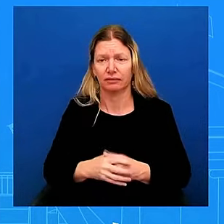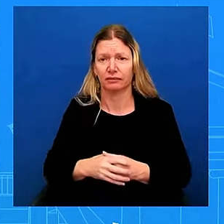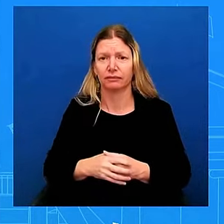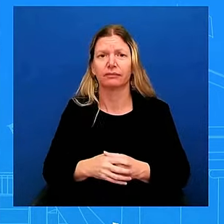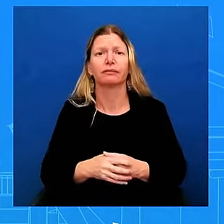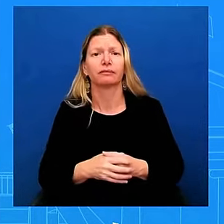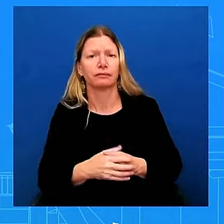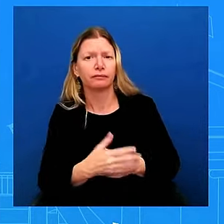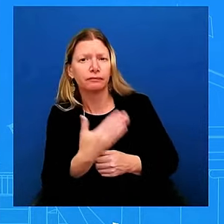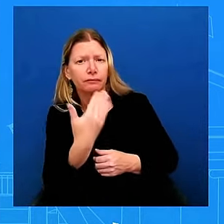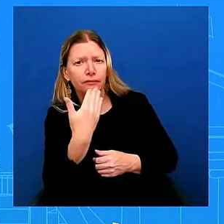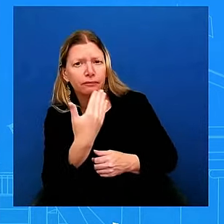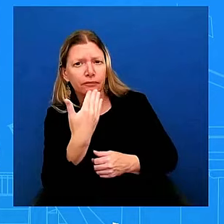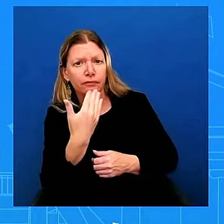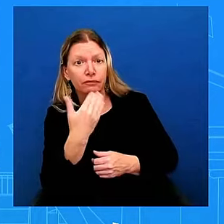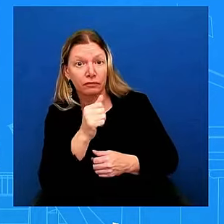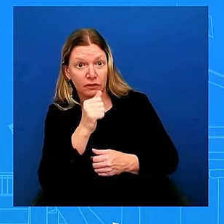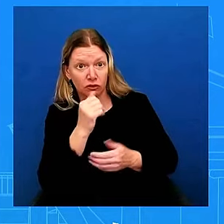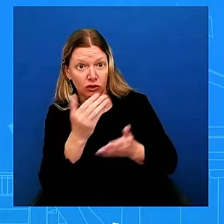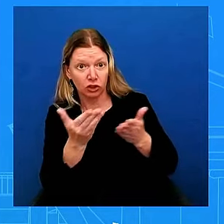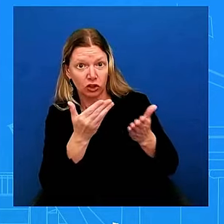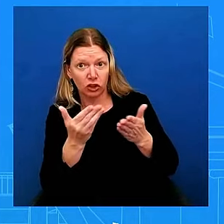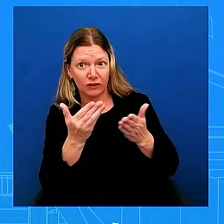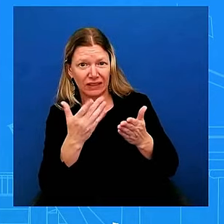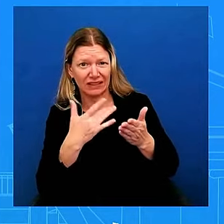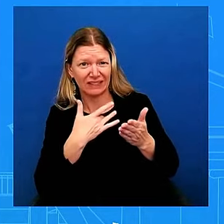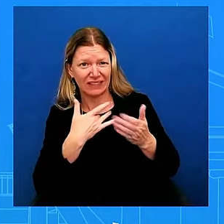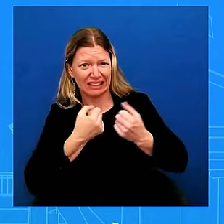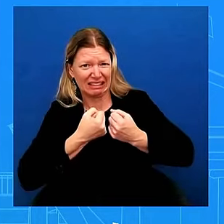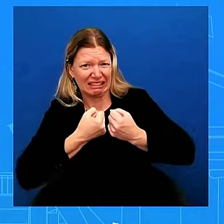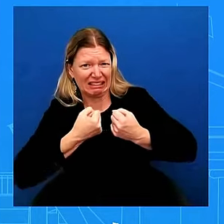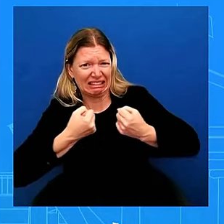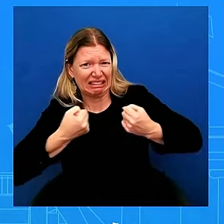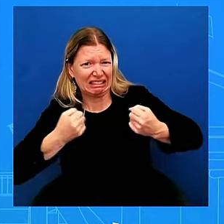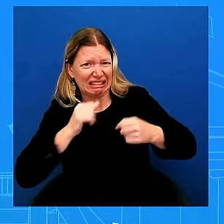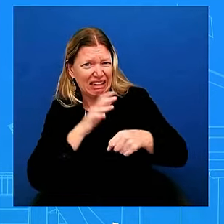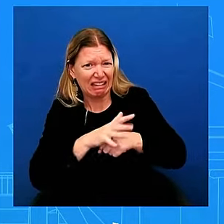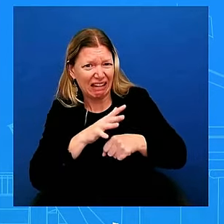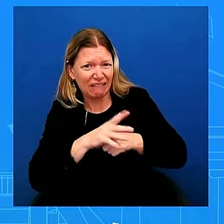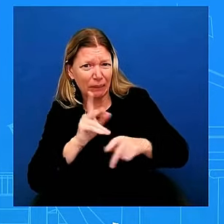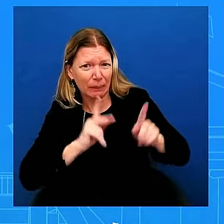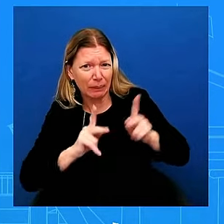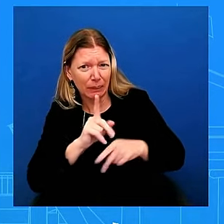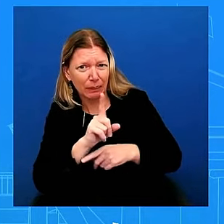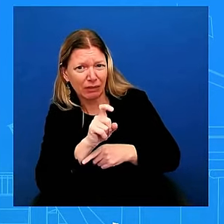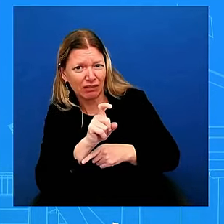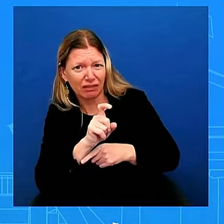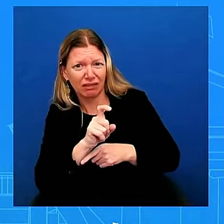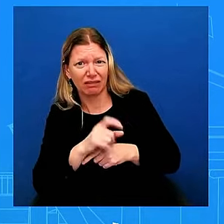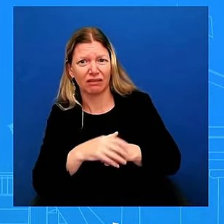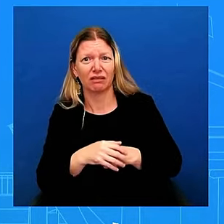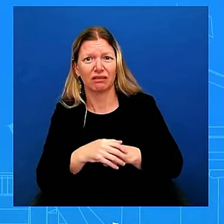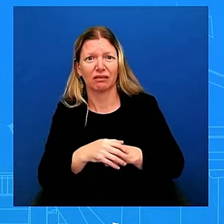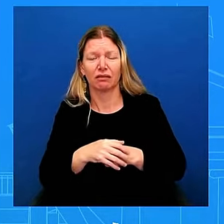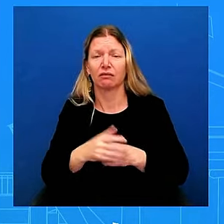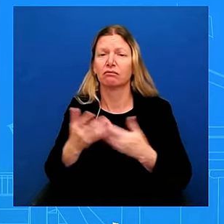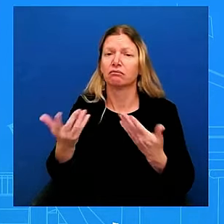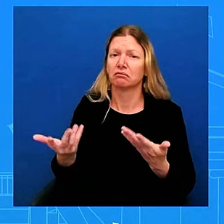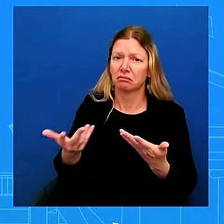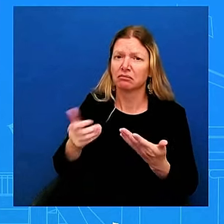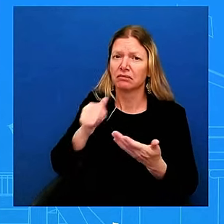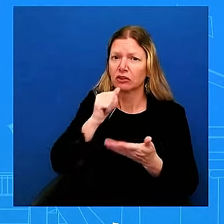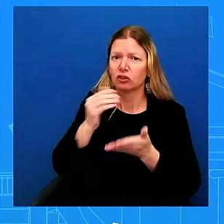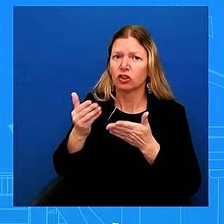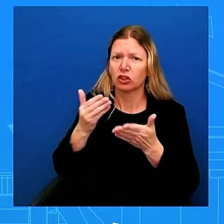too thin? The Secret Service in times like this calls upon other resources